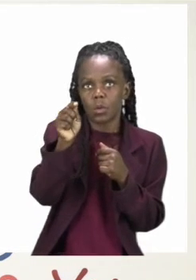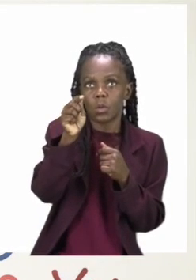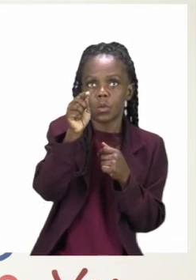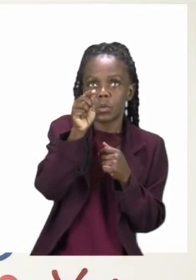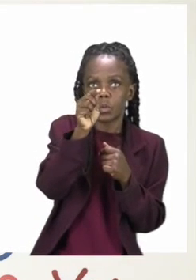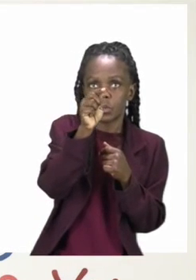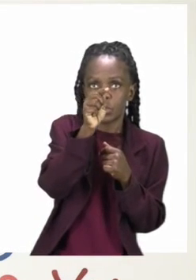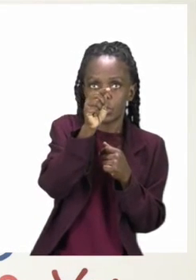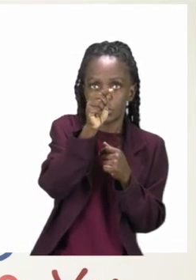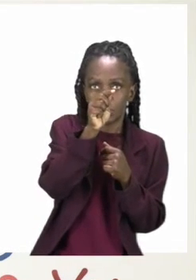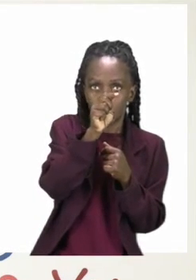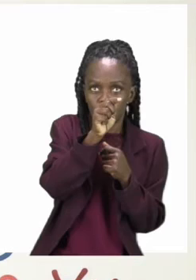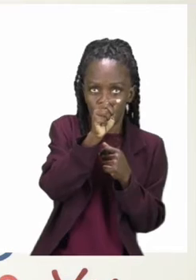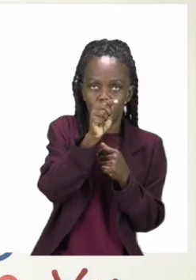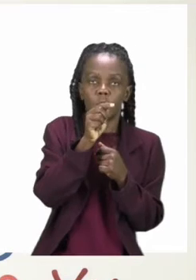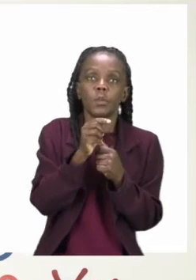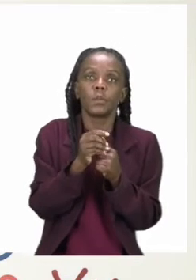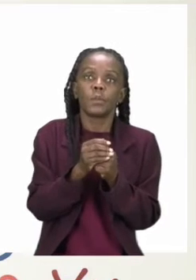Round.